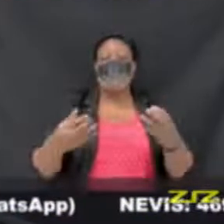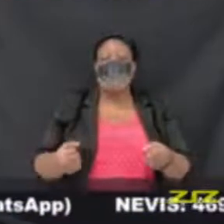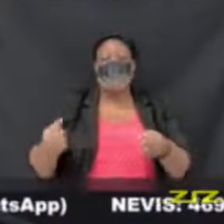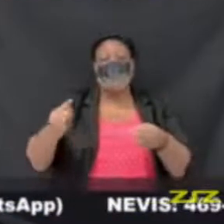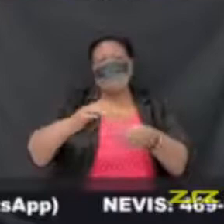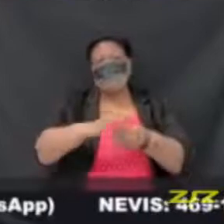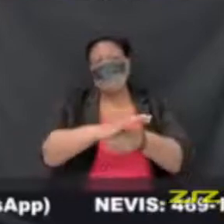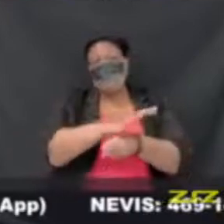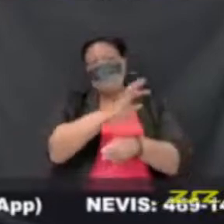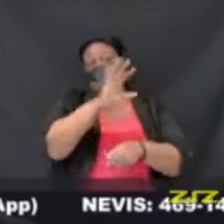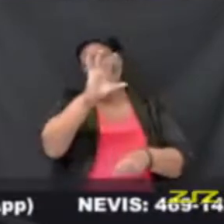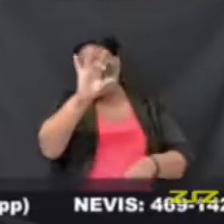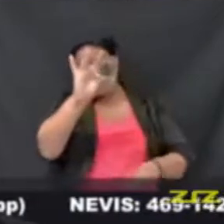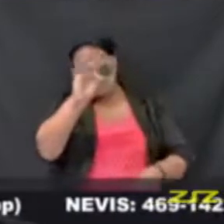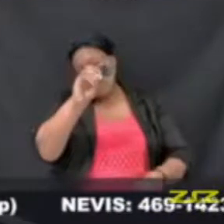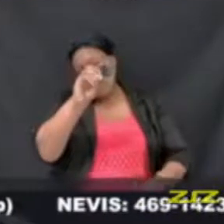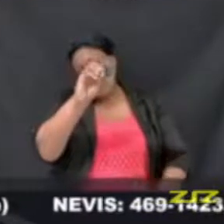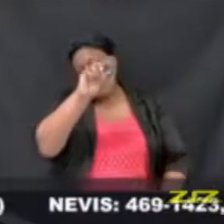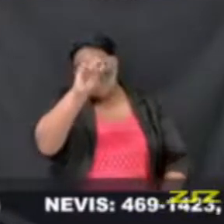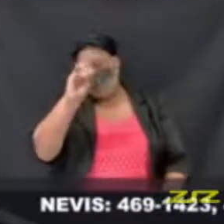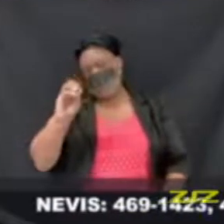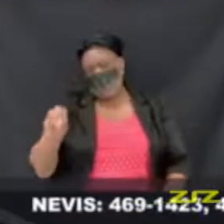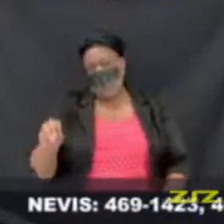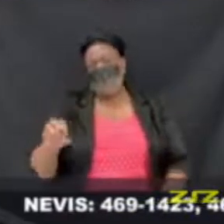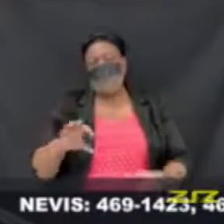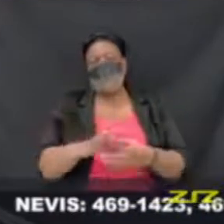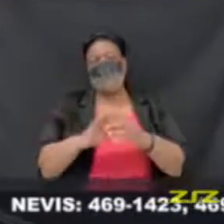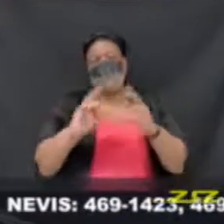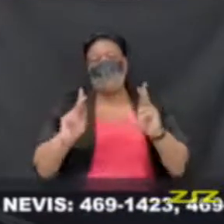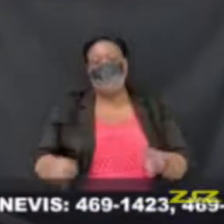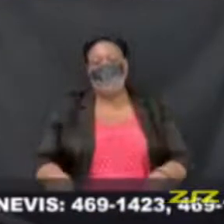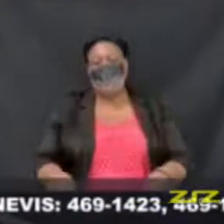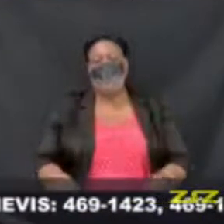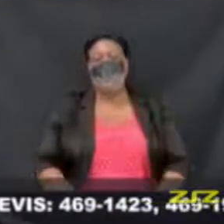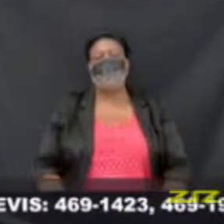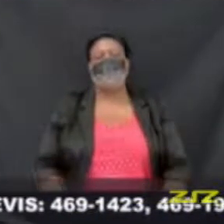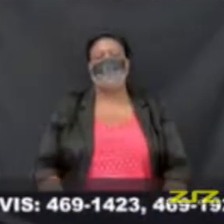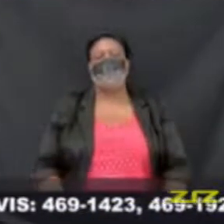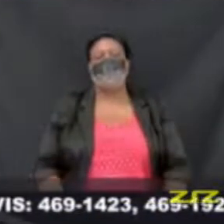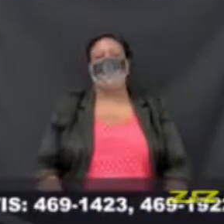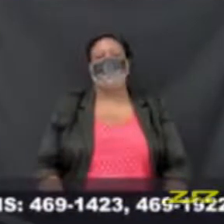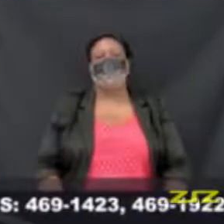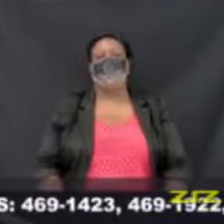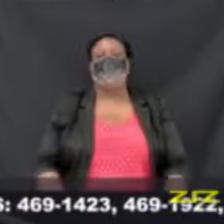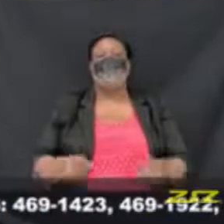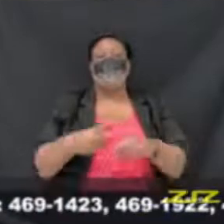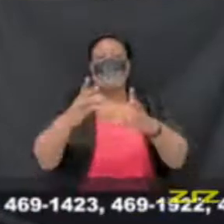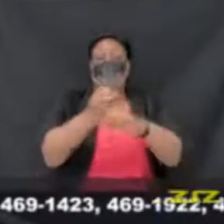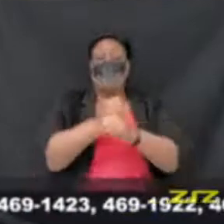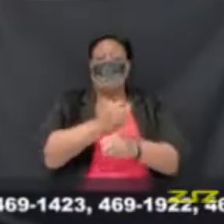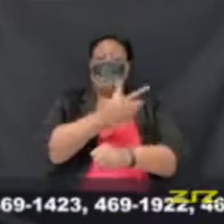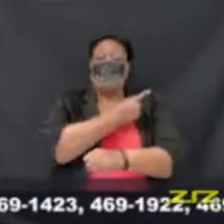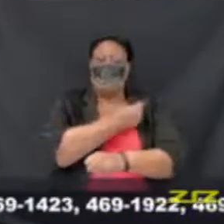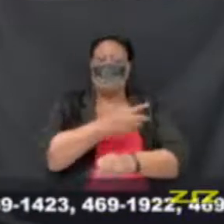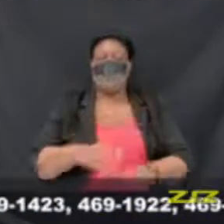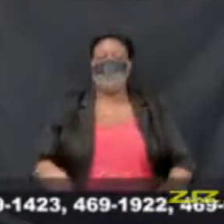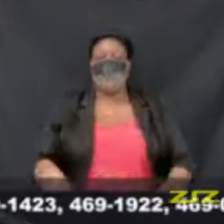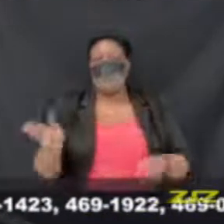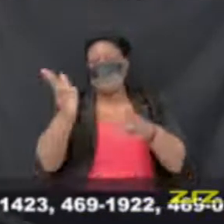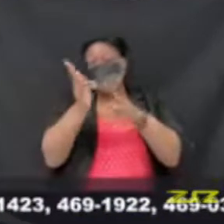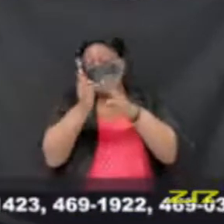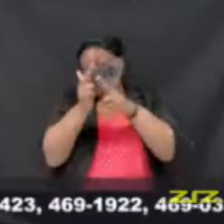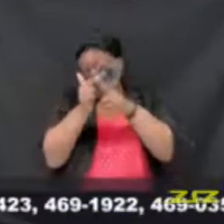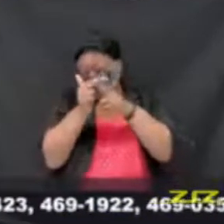fully open up the country. The benchmark that was set was 80%. I'm happy to